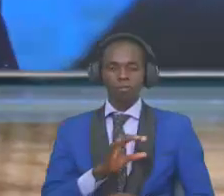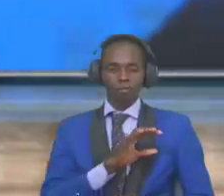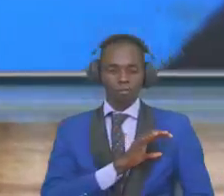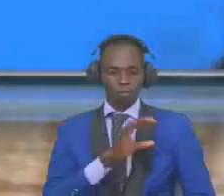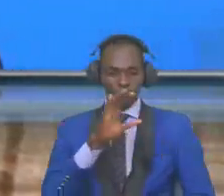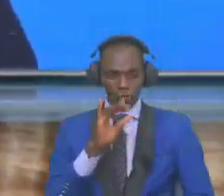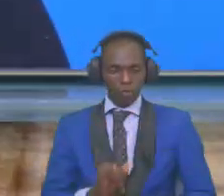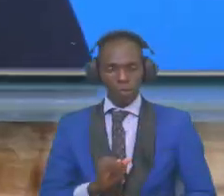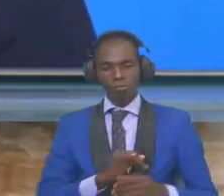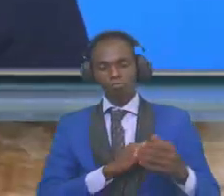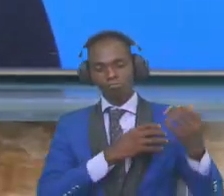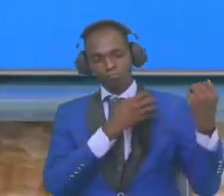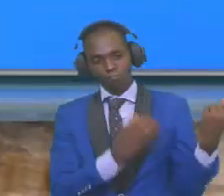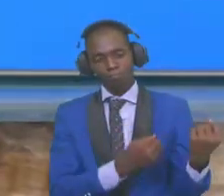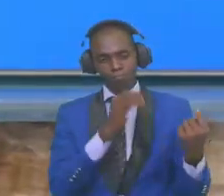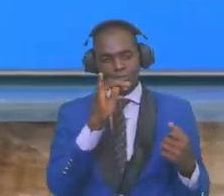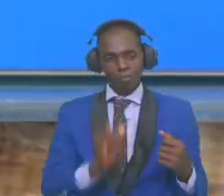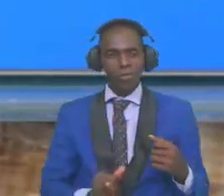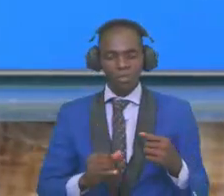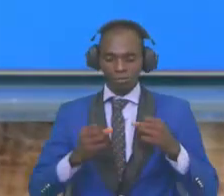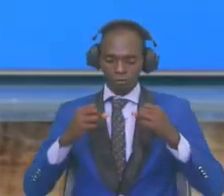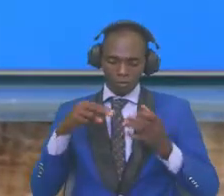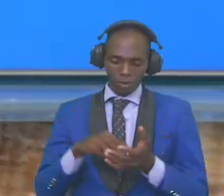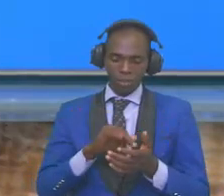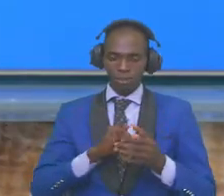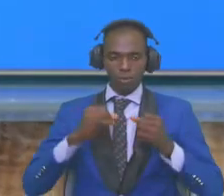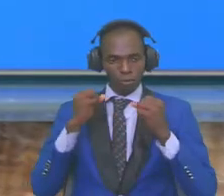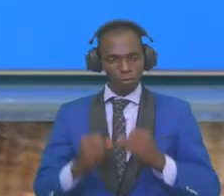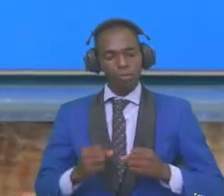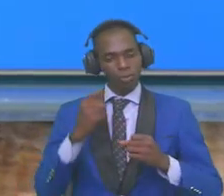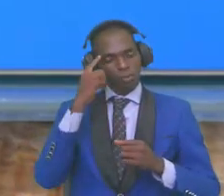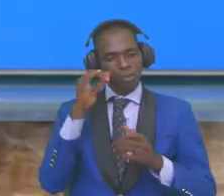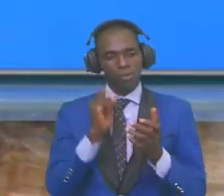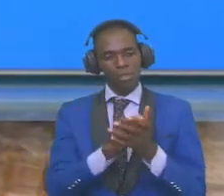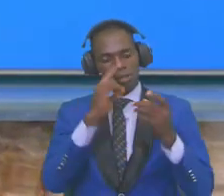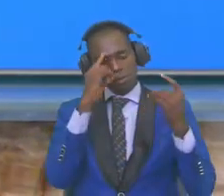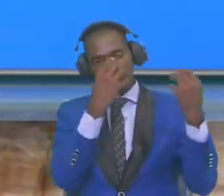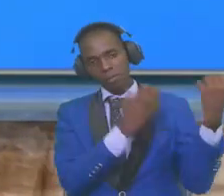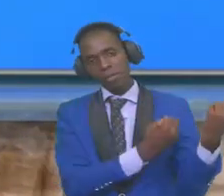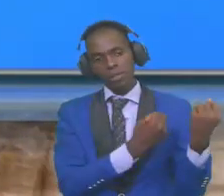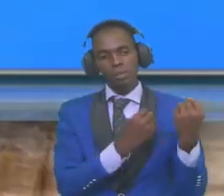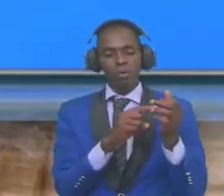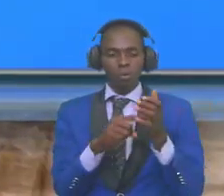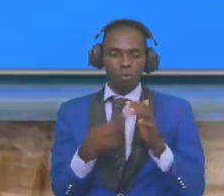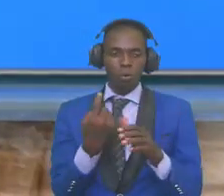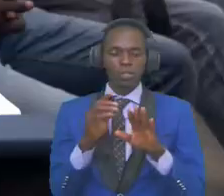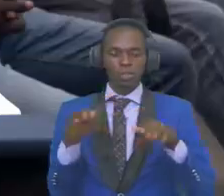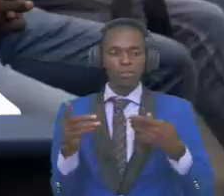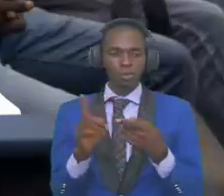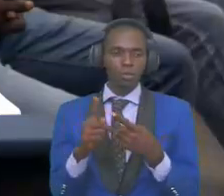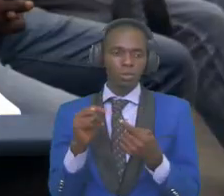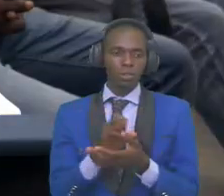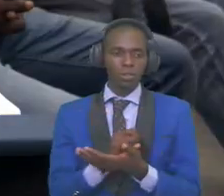courageously, firmly contend for that faith once delivered unto the